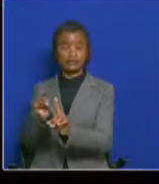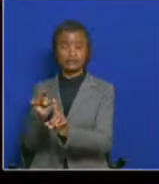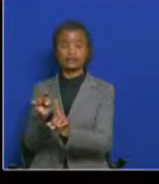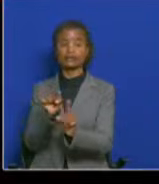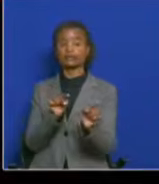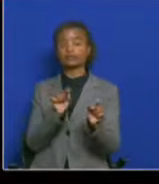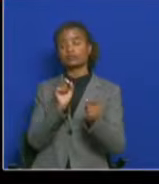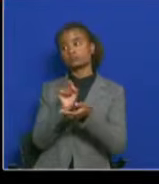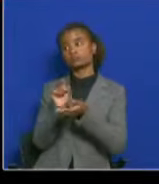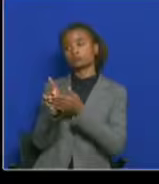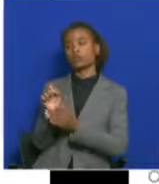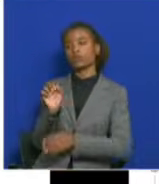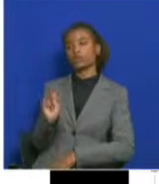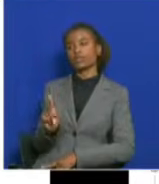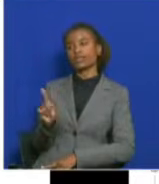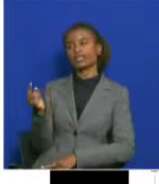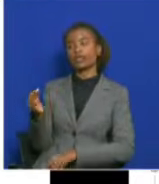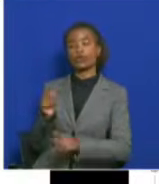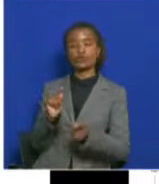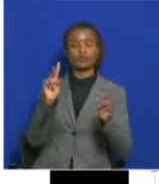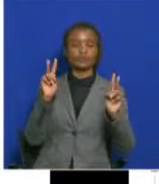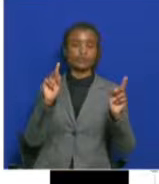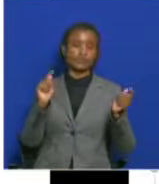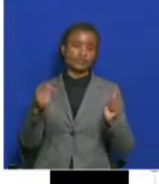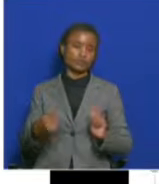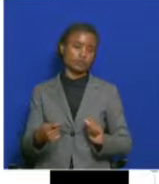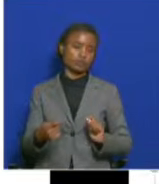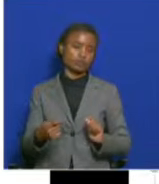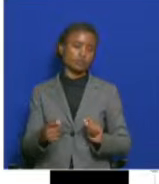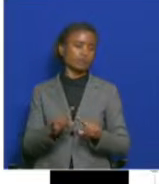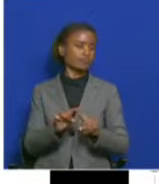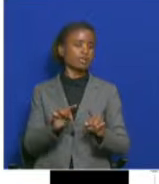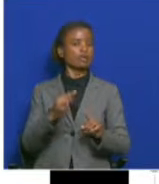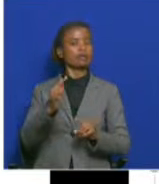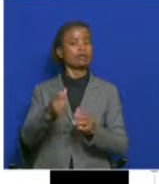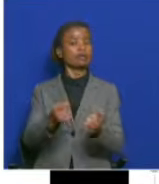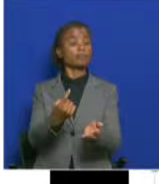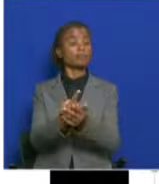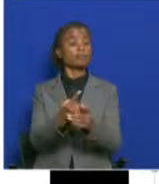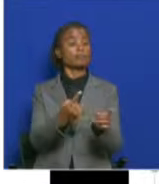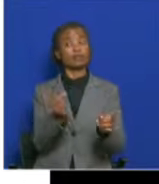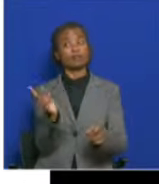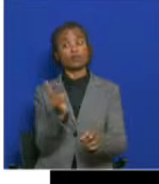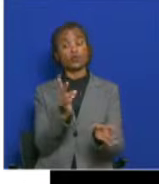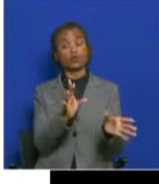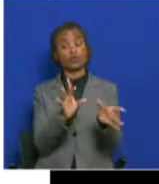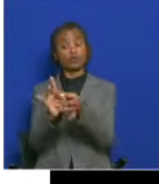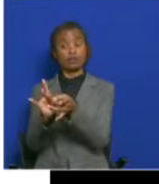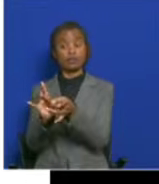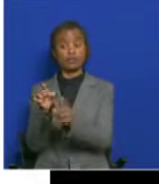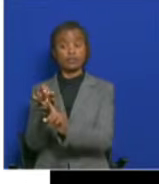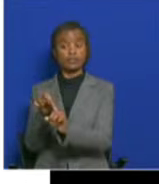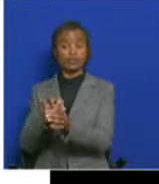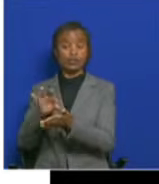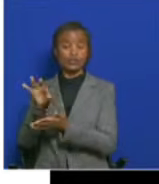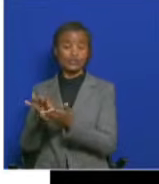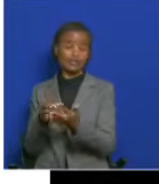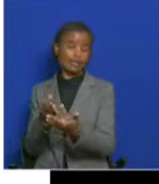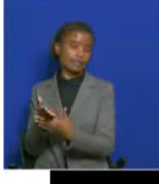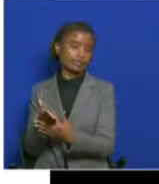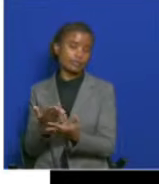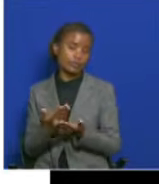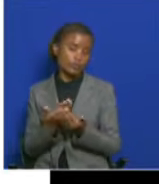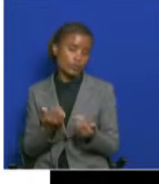on. Now, whether they then linked up with someone who has access to that contract, we just don't know. But what's clear is that